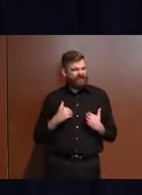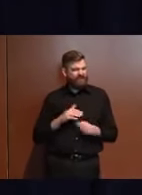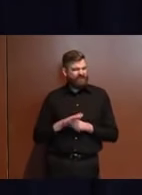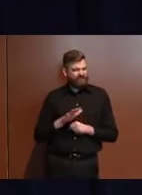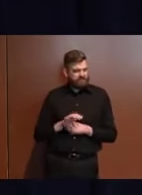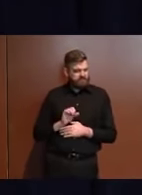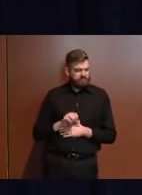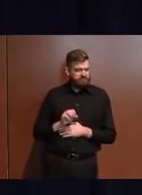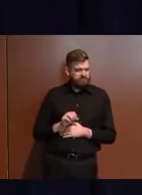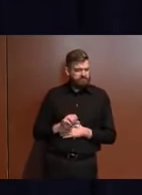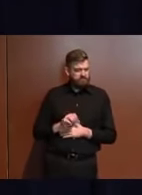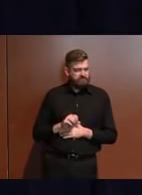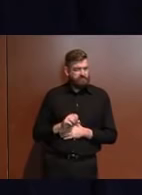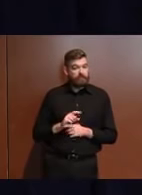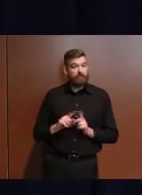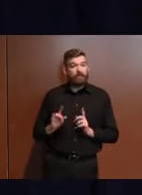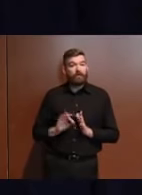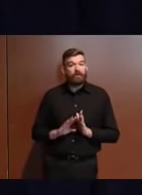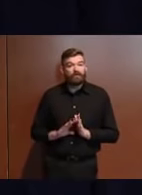the surge